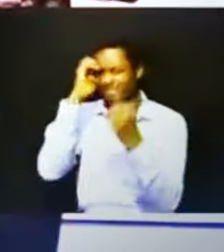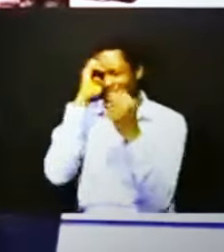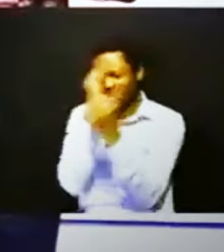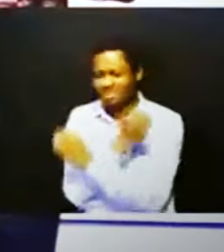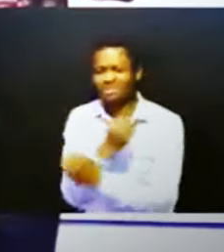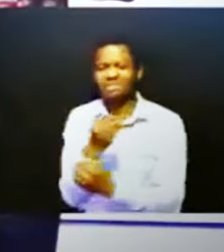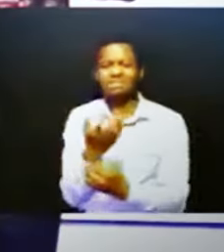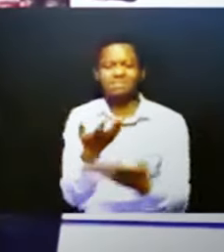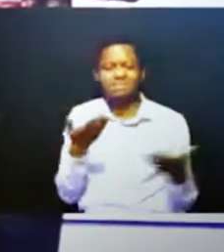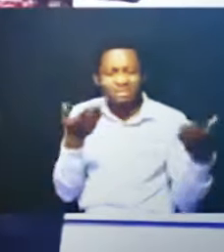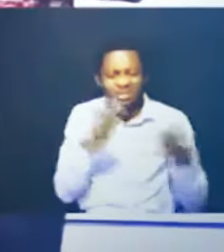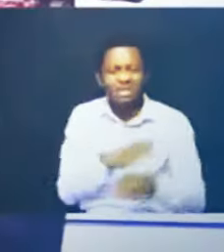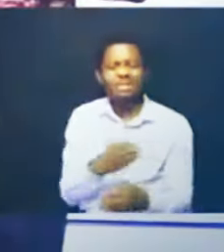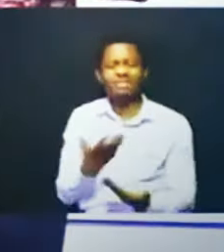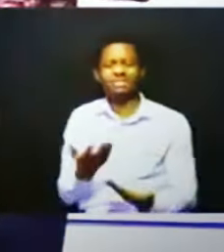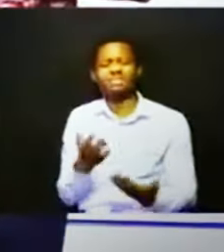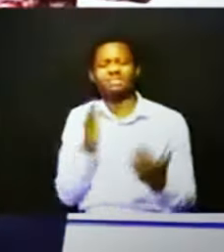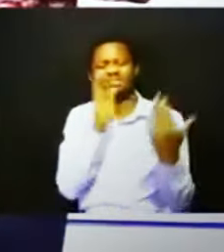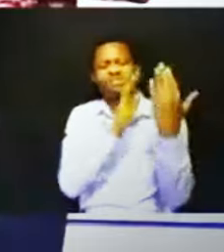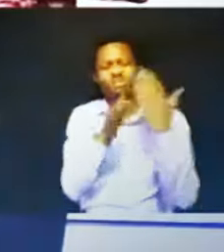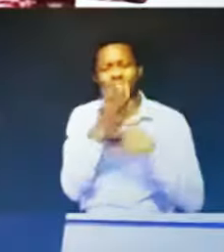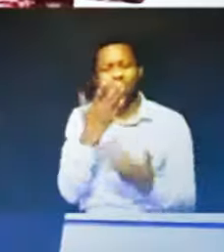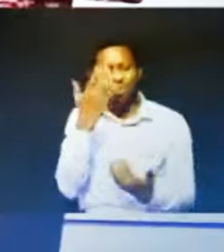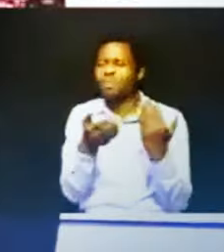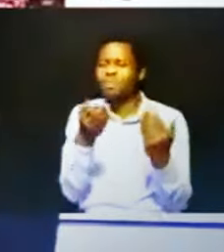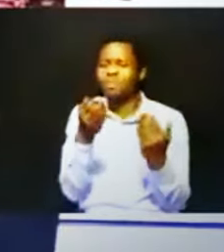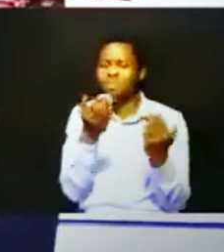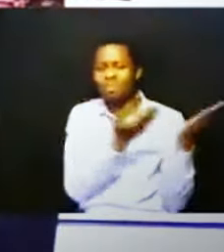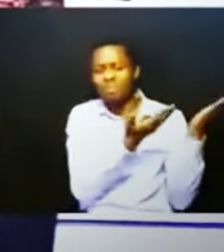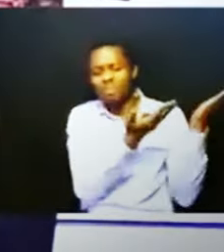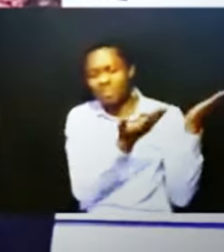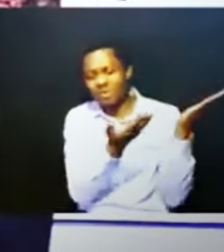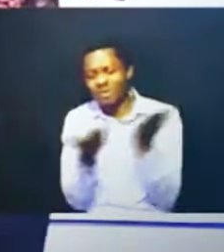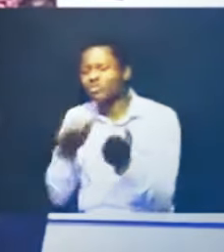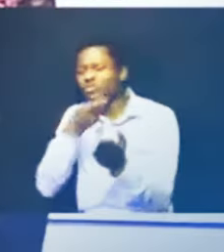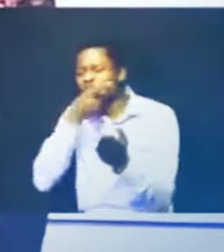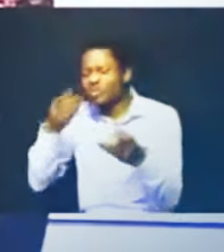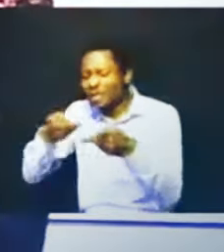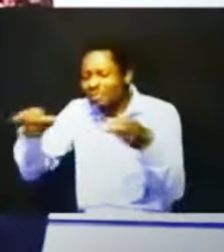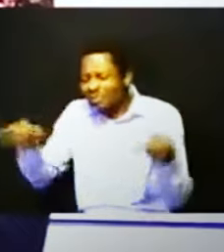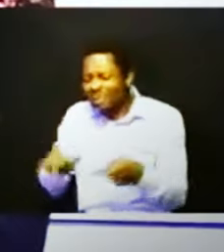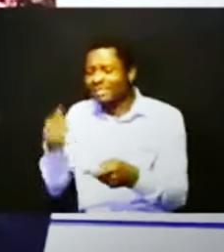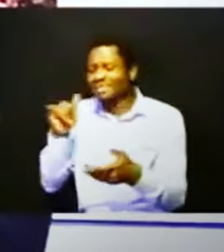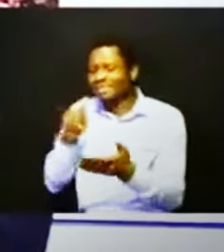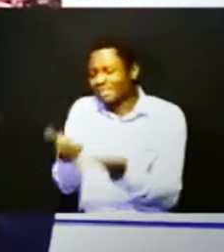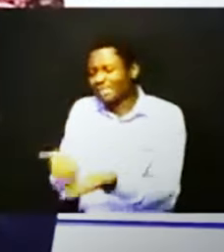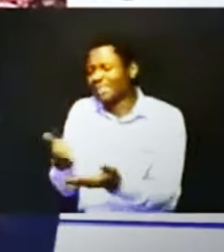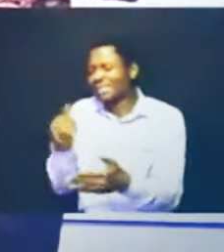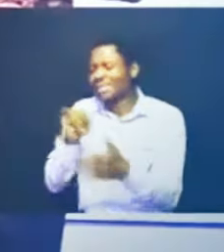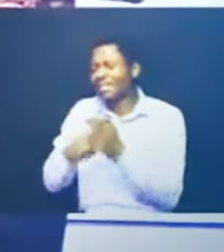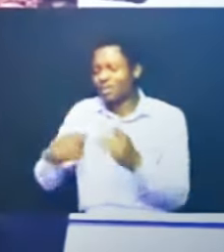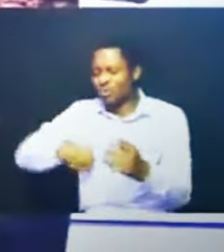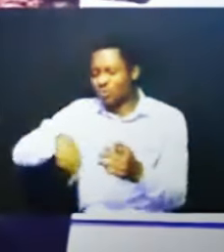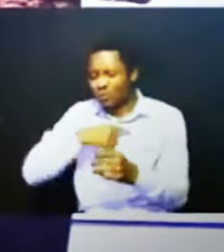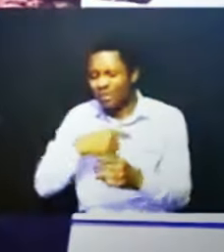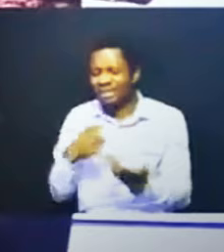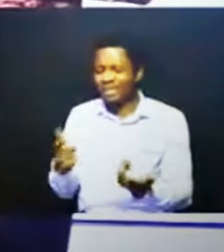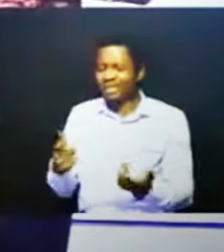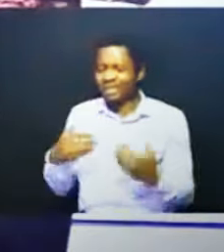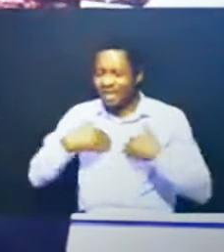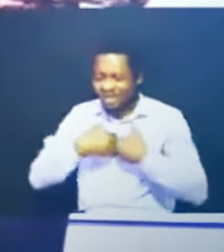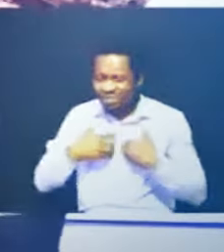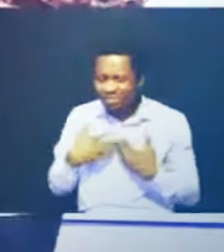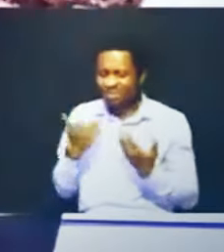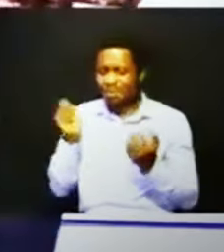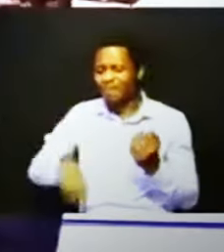Lord. Why did you bring the Lord's community into this wilderness that we and our livestock should die